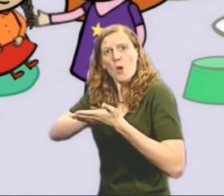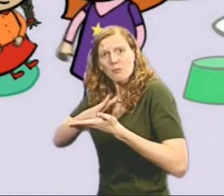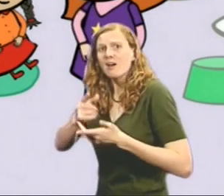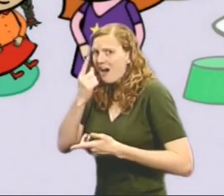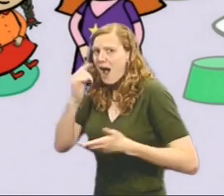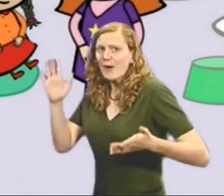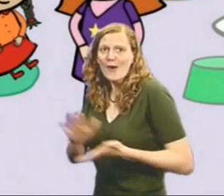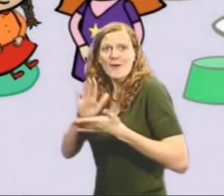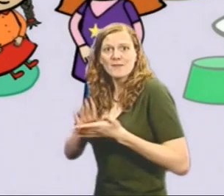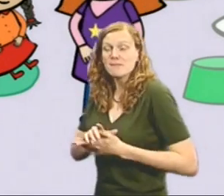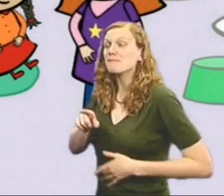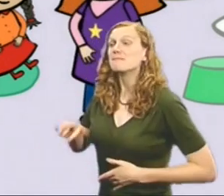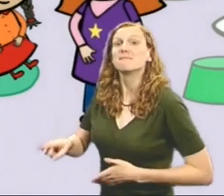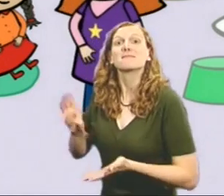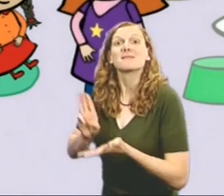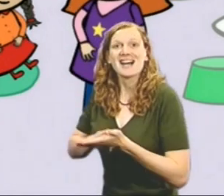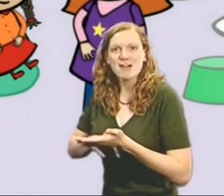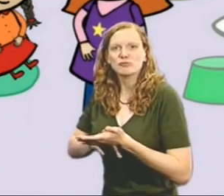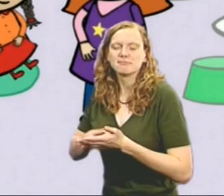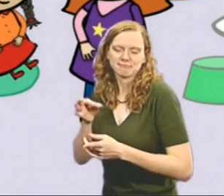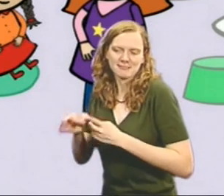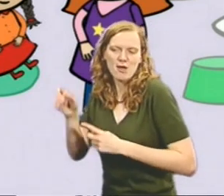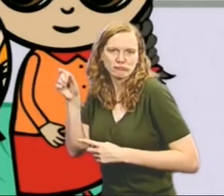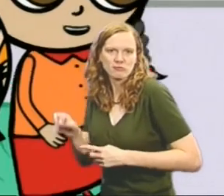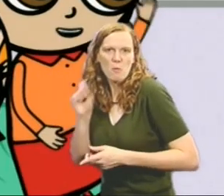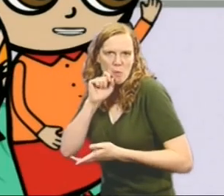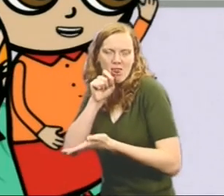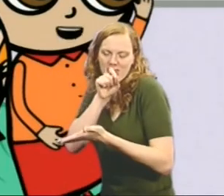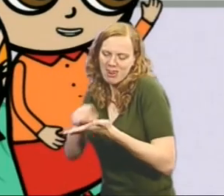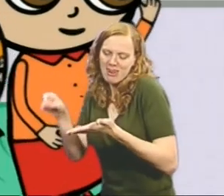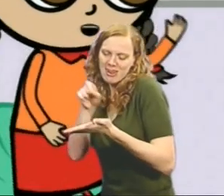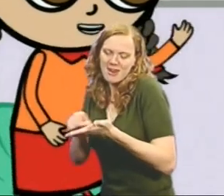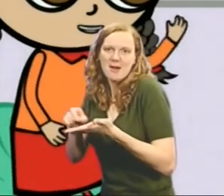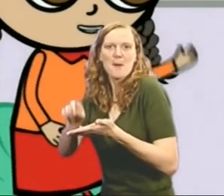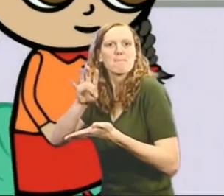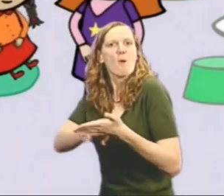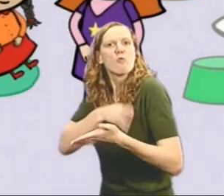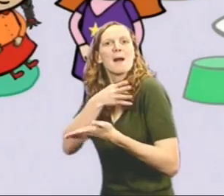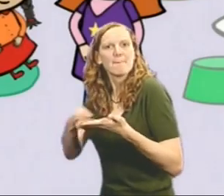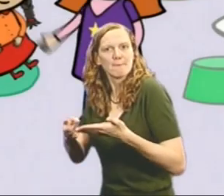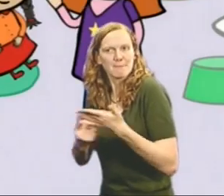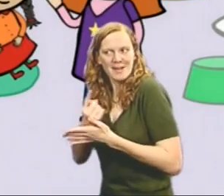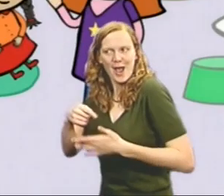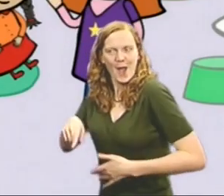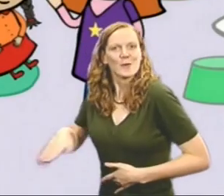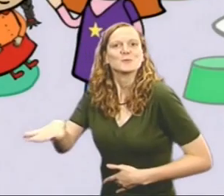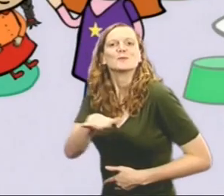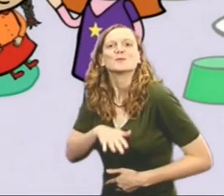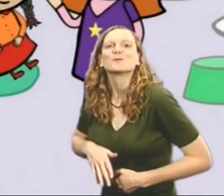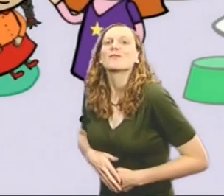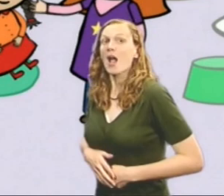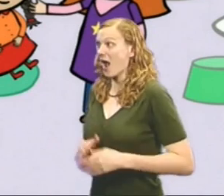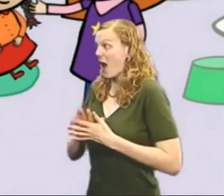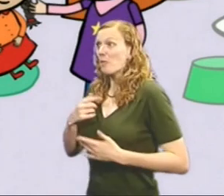poem that she's written herself about Jarm Playgroup. Can we hear Mary's poem, Miss? That's a good idea,